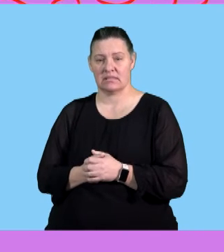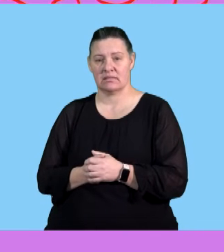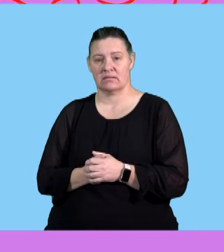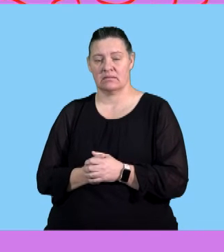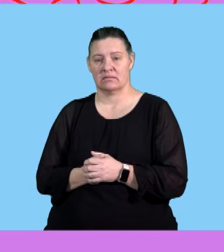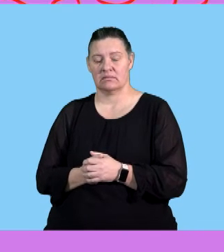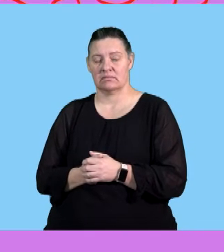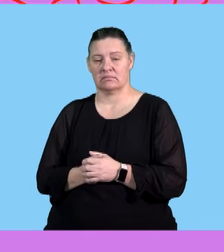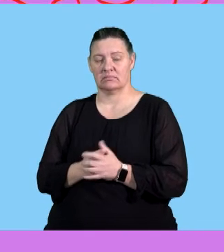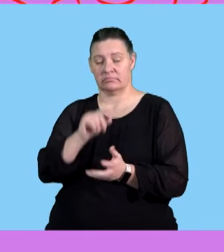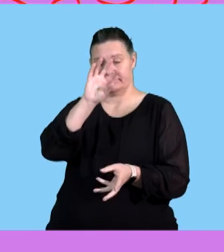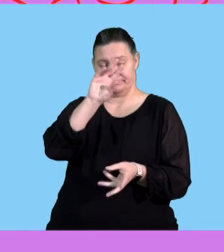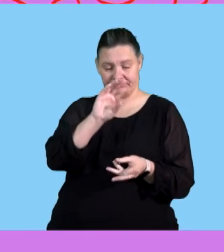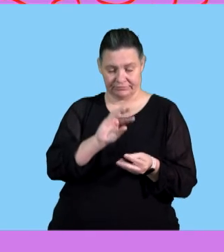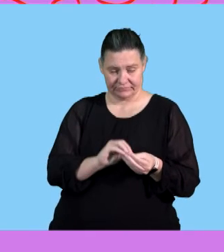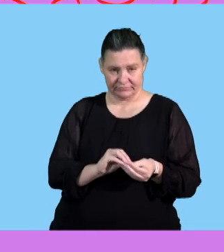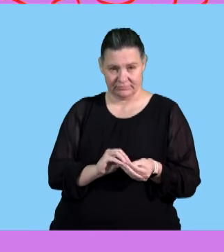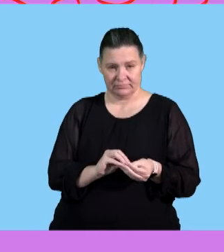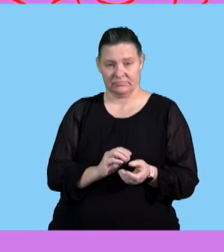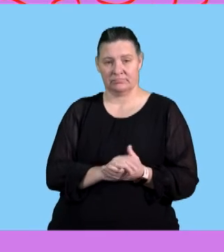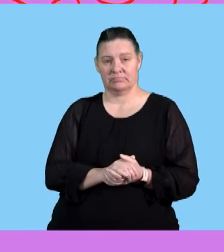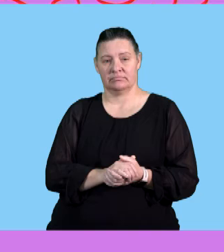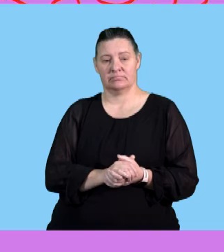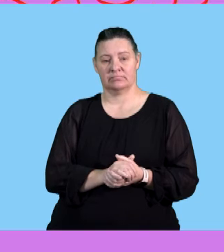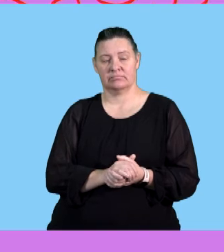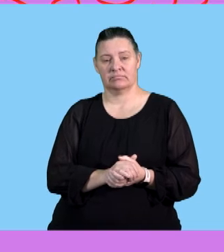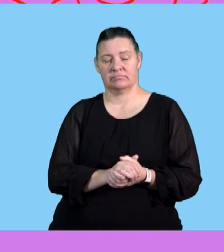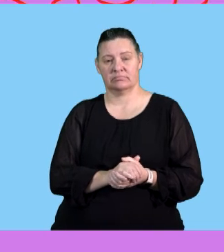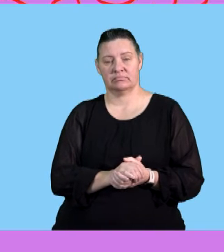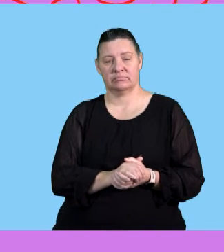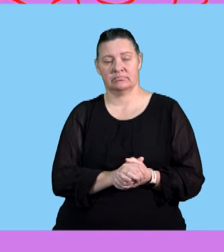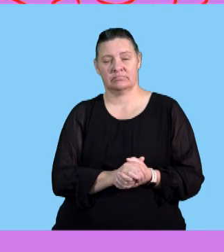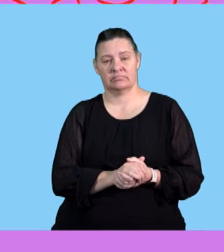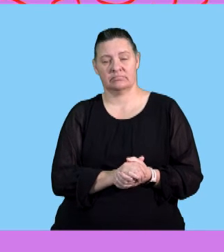brings her expenses, if we add all those up,